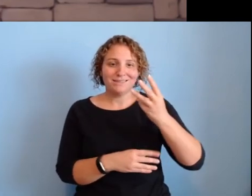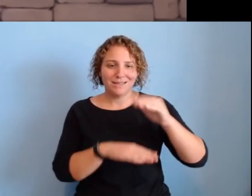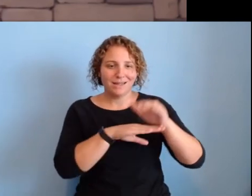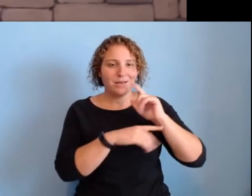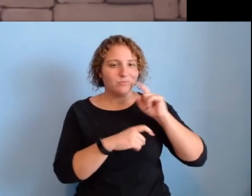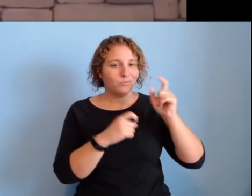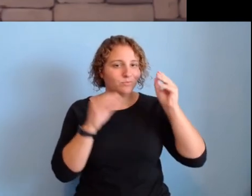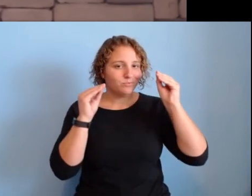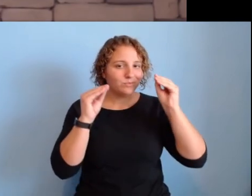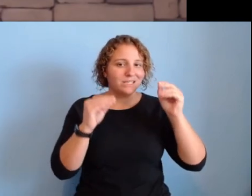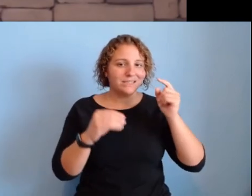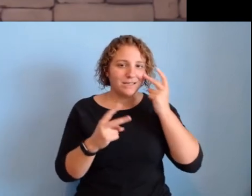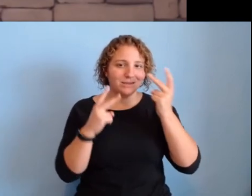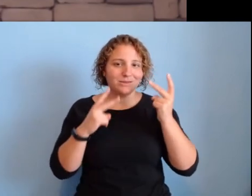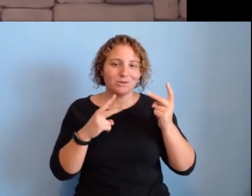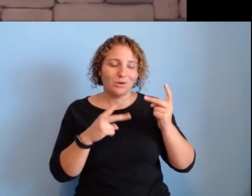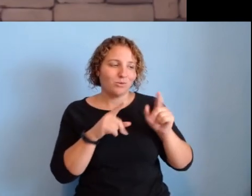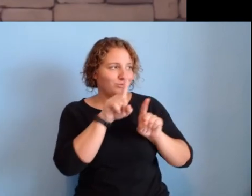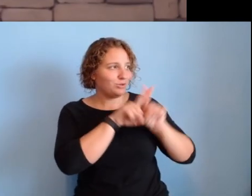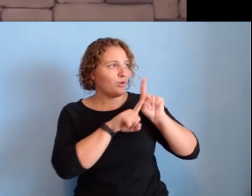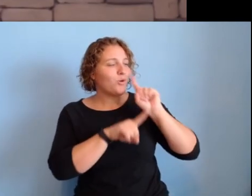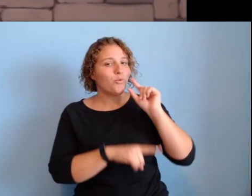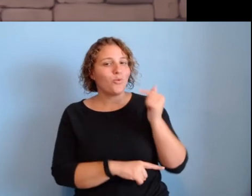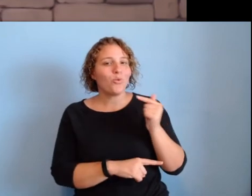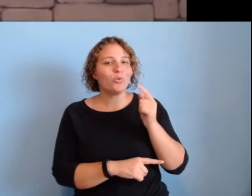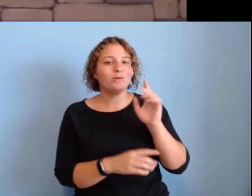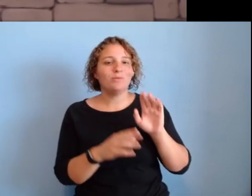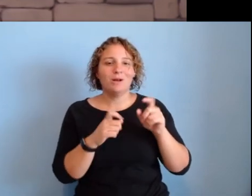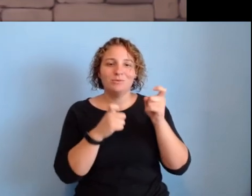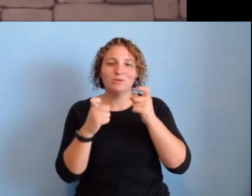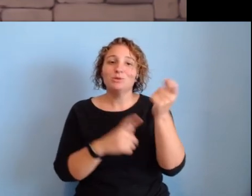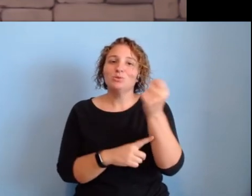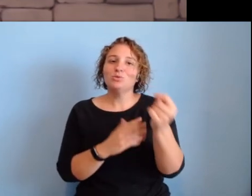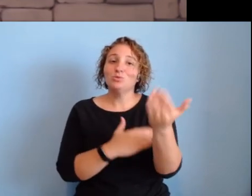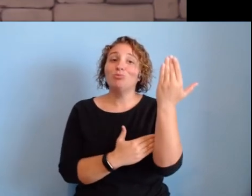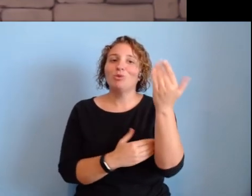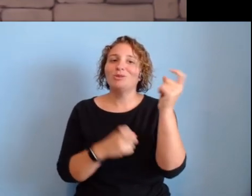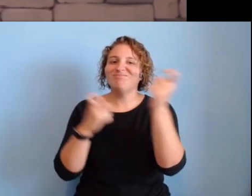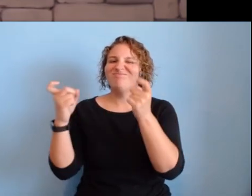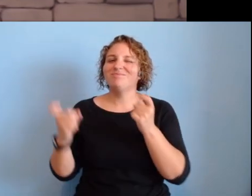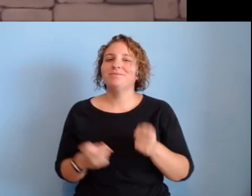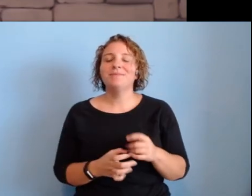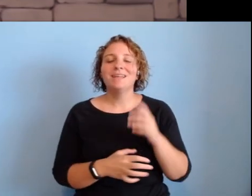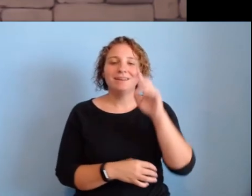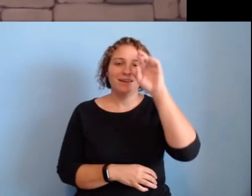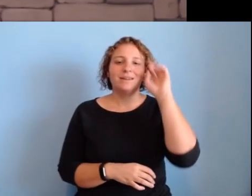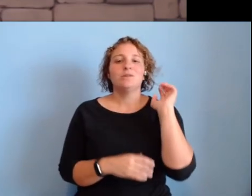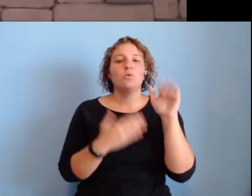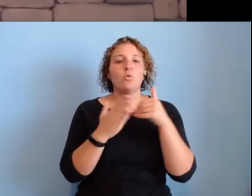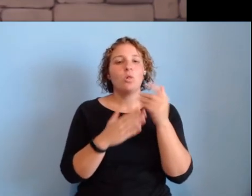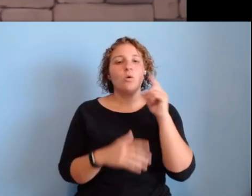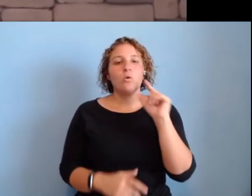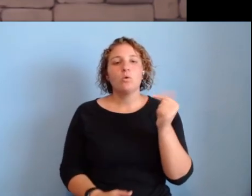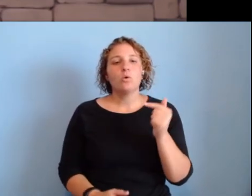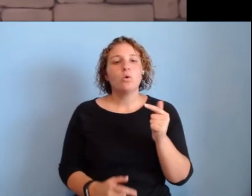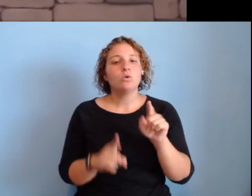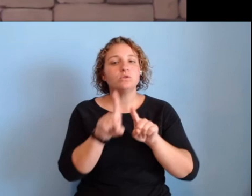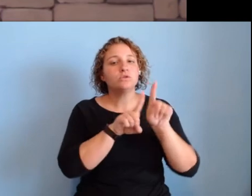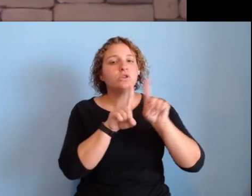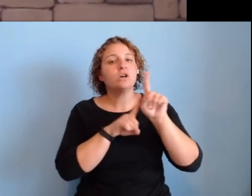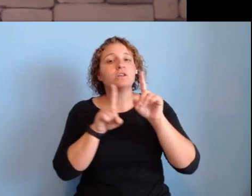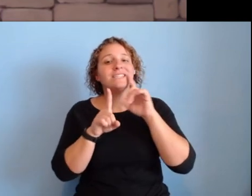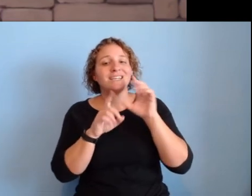message on it. So they're up in my office right now, but I'll break those out for Tuesday morning and then everybody can get gold stars and envy each other and